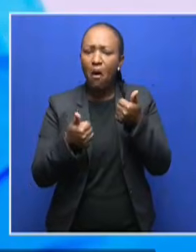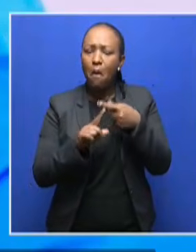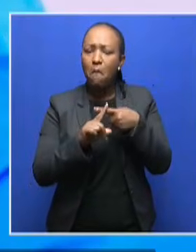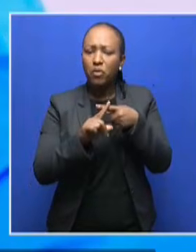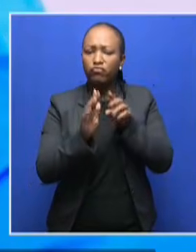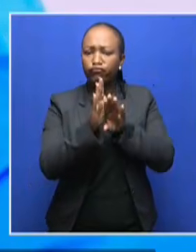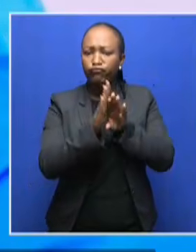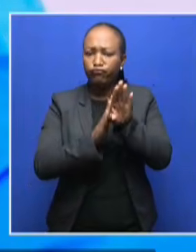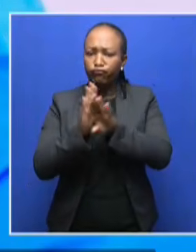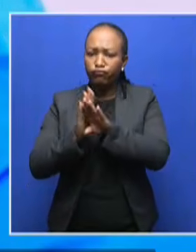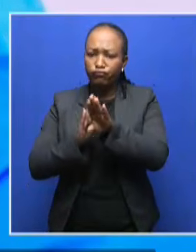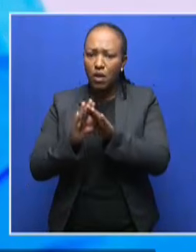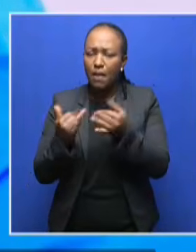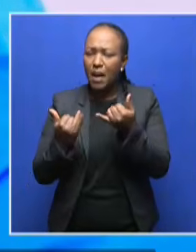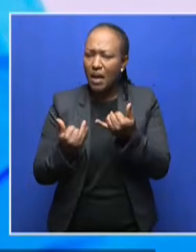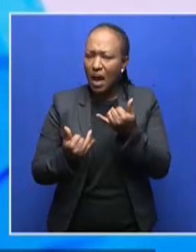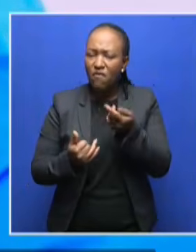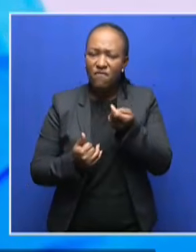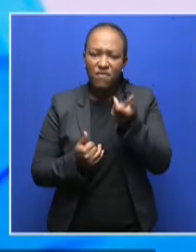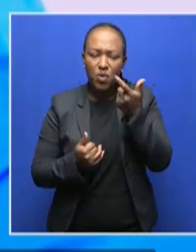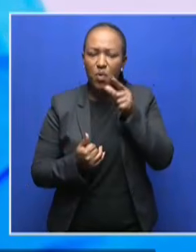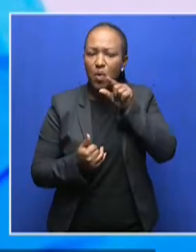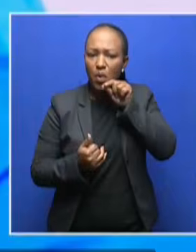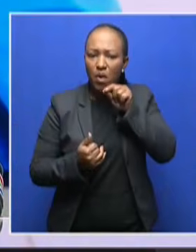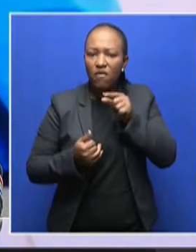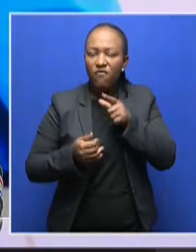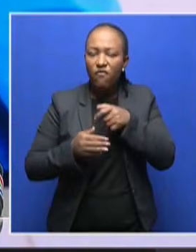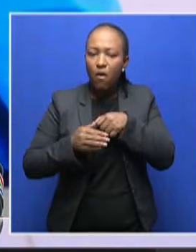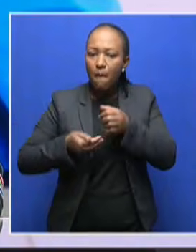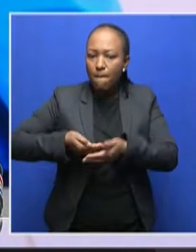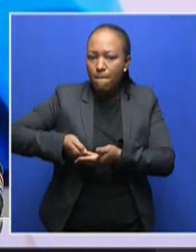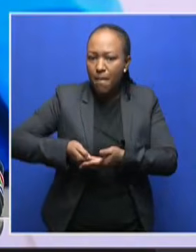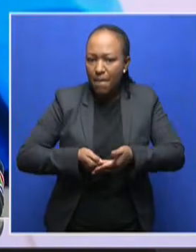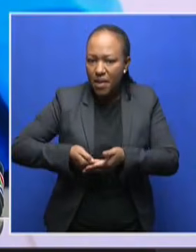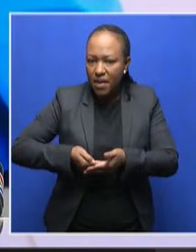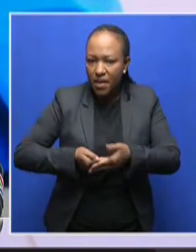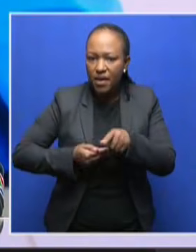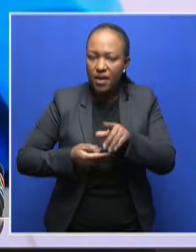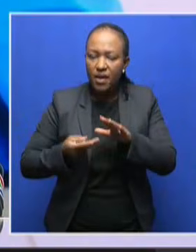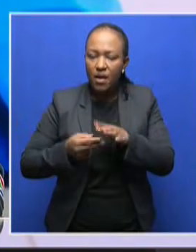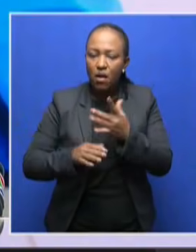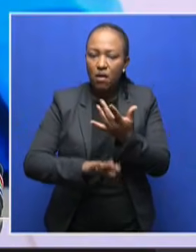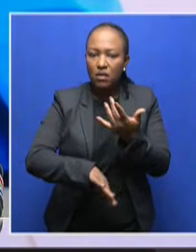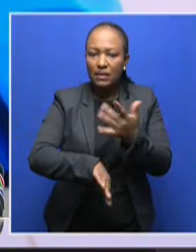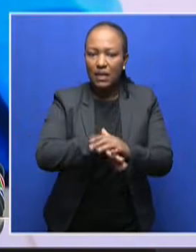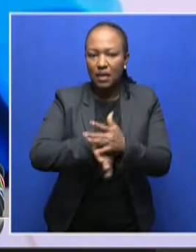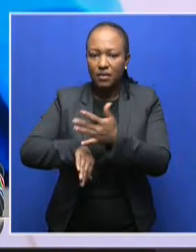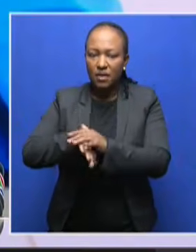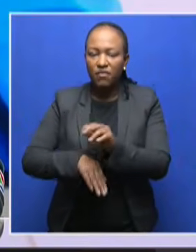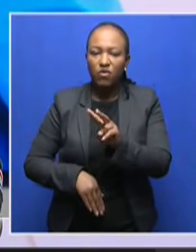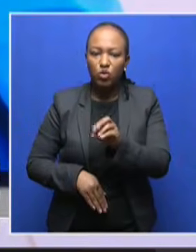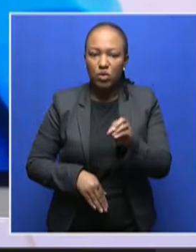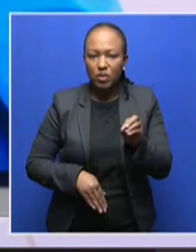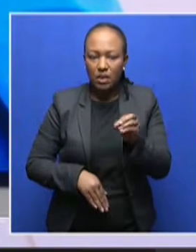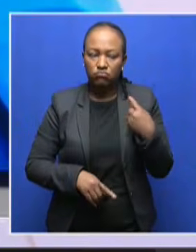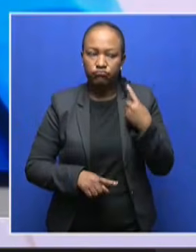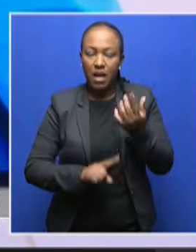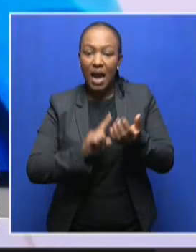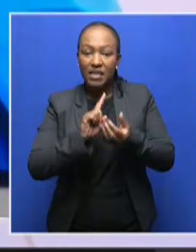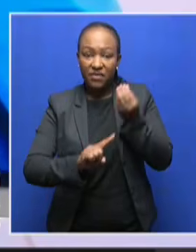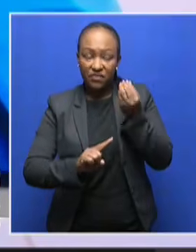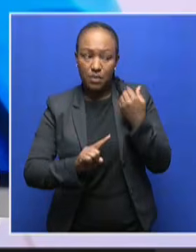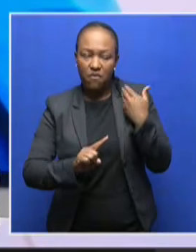including significant reductions in infant and under 5 mortality rates achieved since the mid-2000s. The proportion